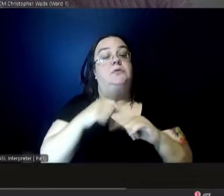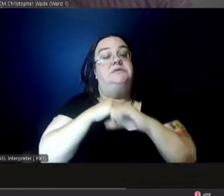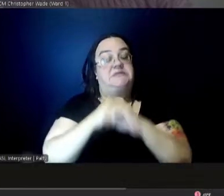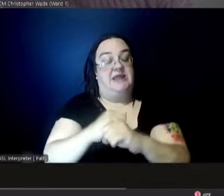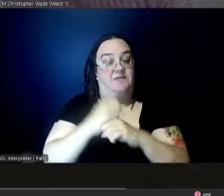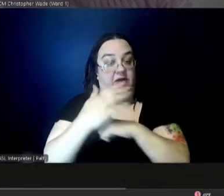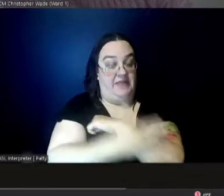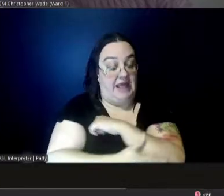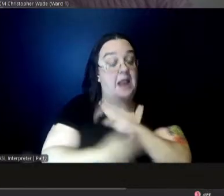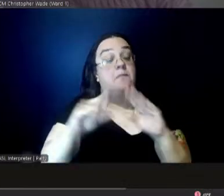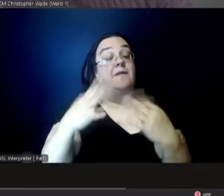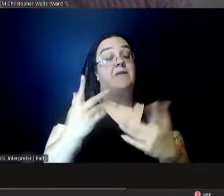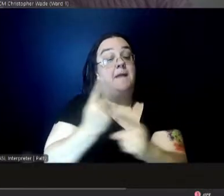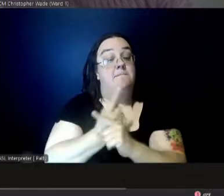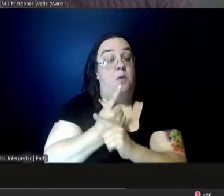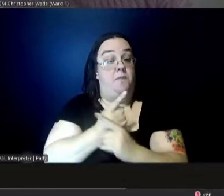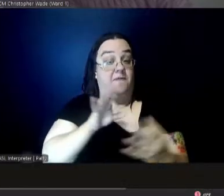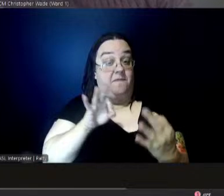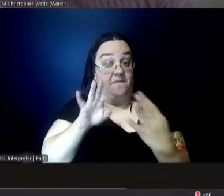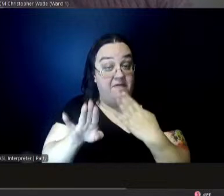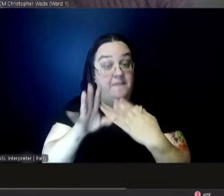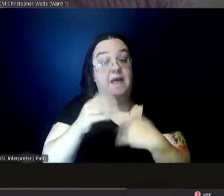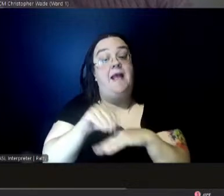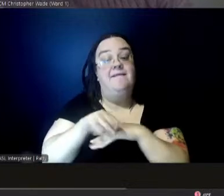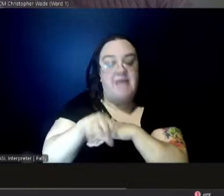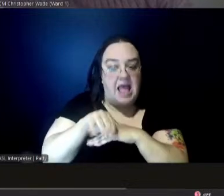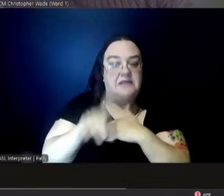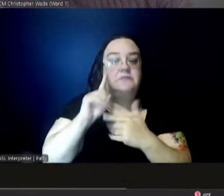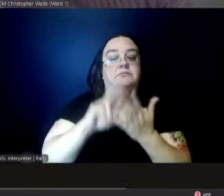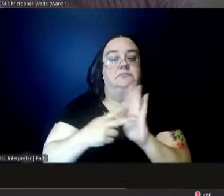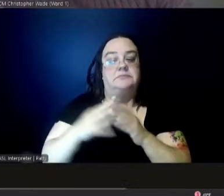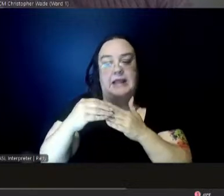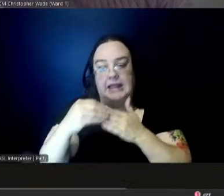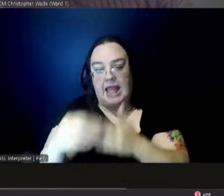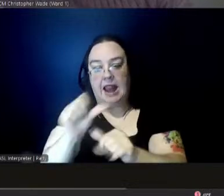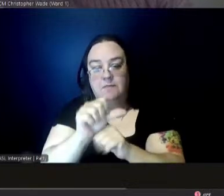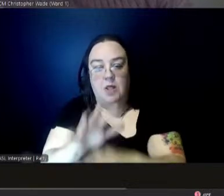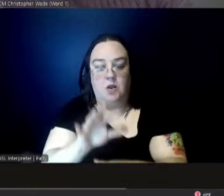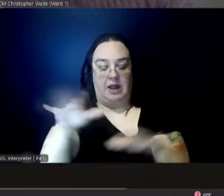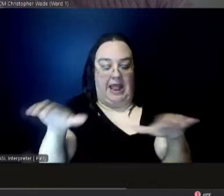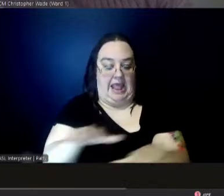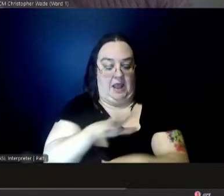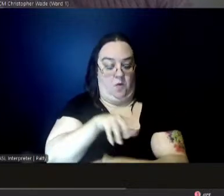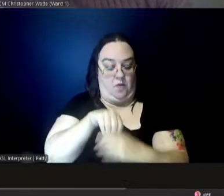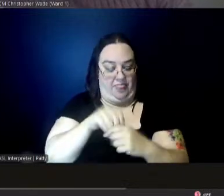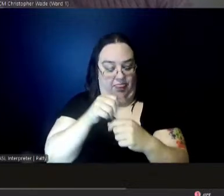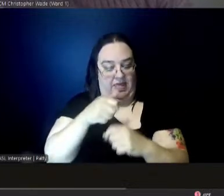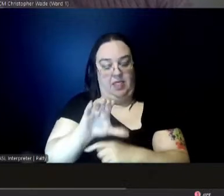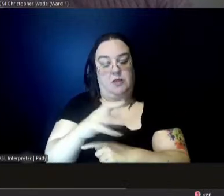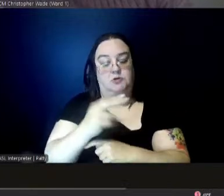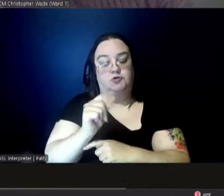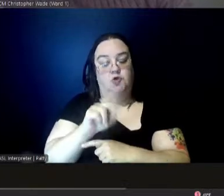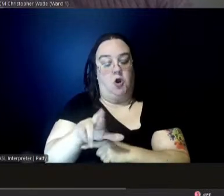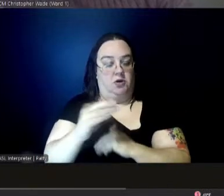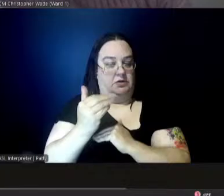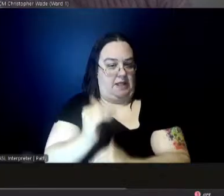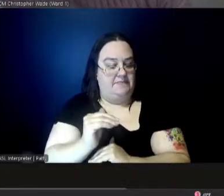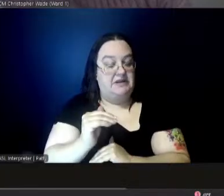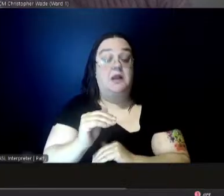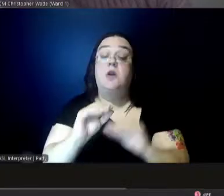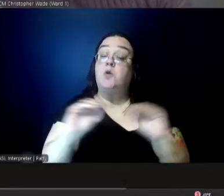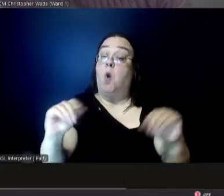proper feedback and advice to guide employees to act within the confines of the charter. At no time prior to